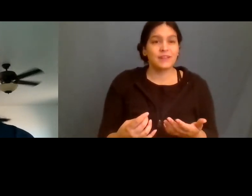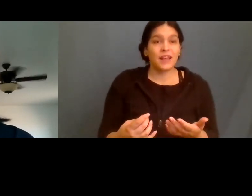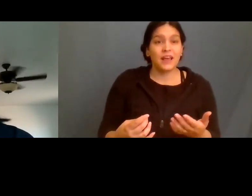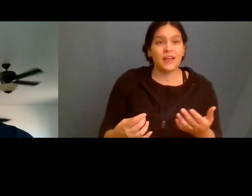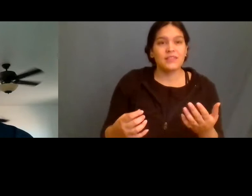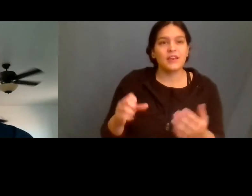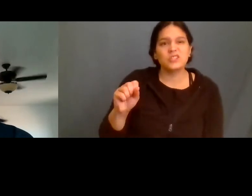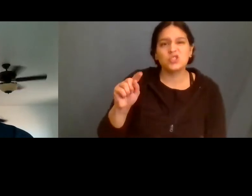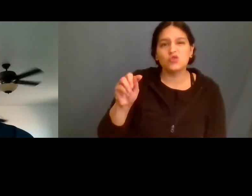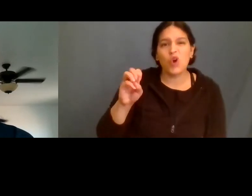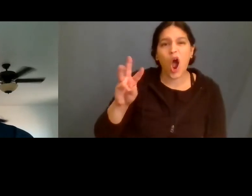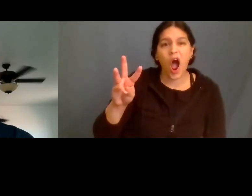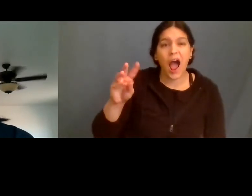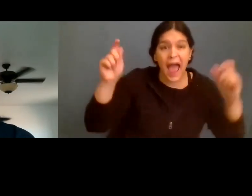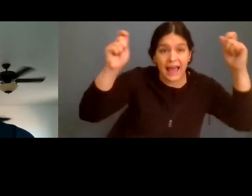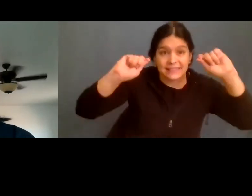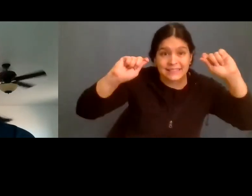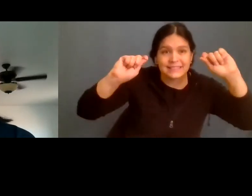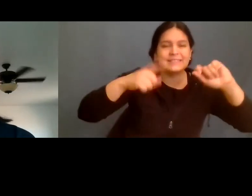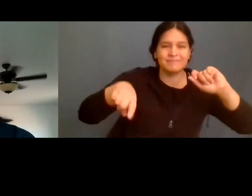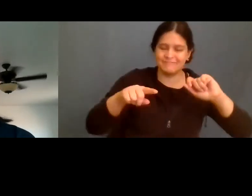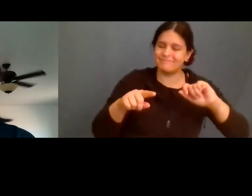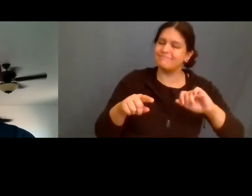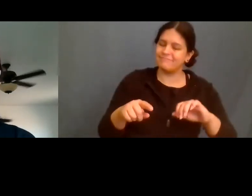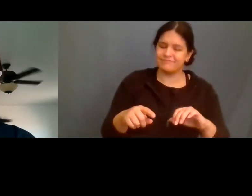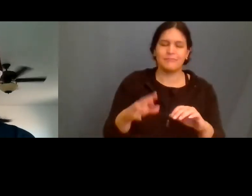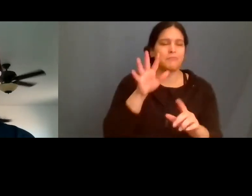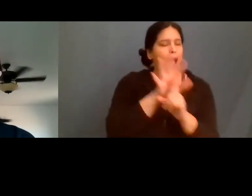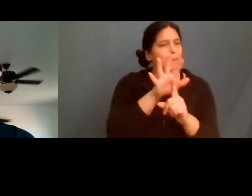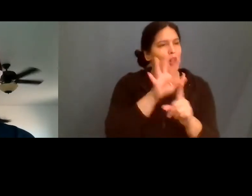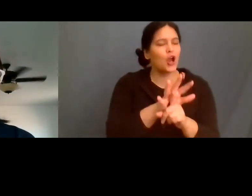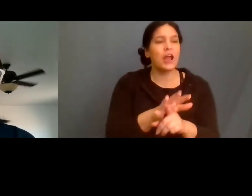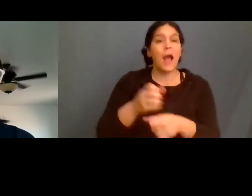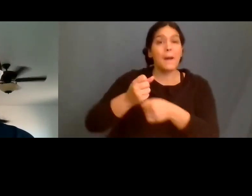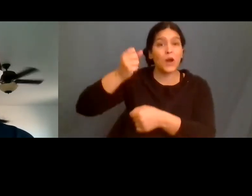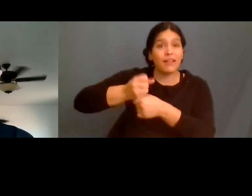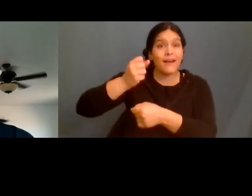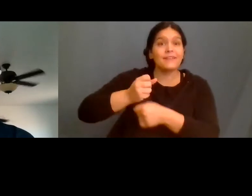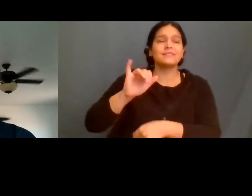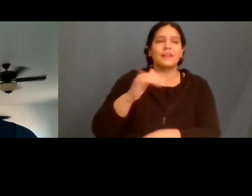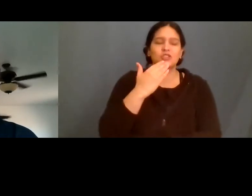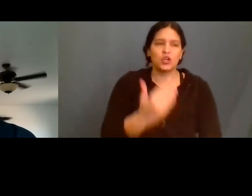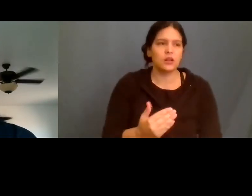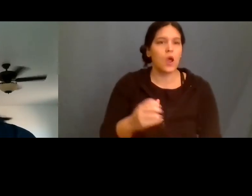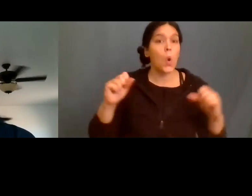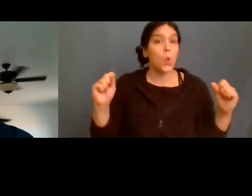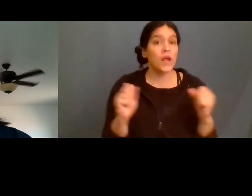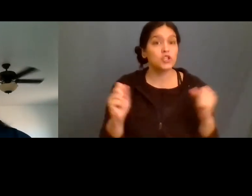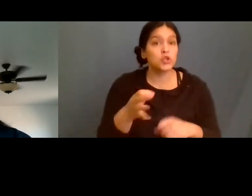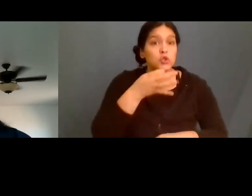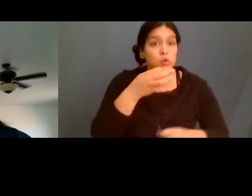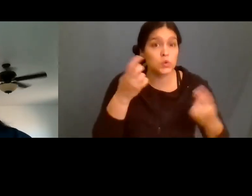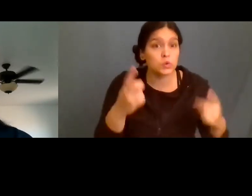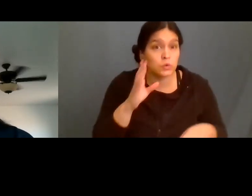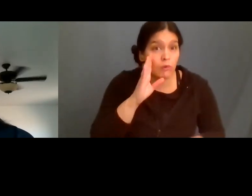hip. The umbrellas was cool. And now, you know, winter's coming, so we need socks, we need